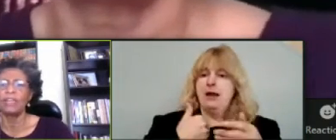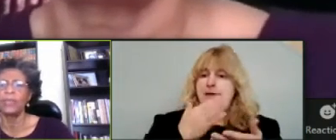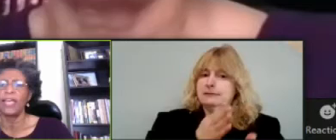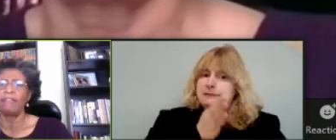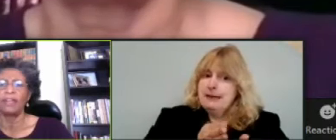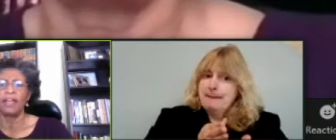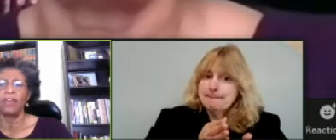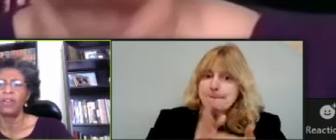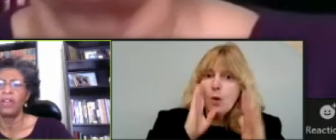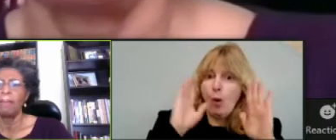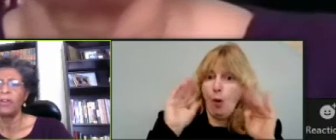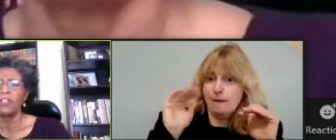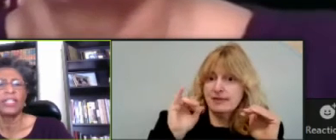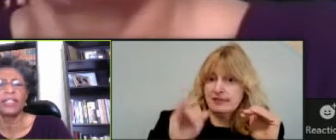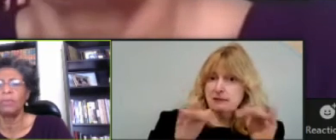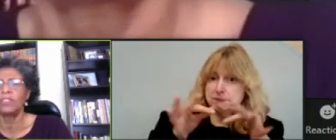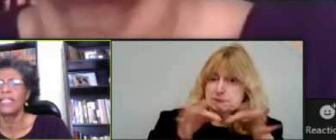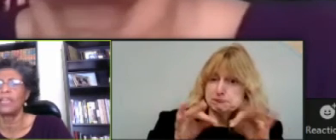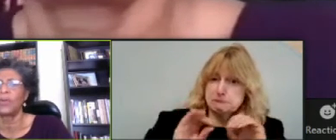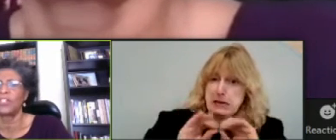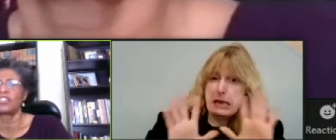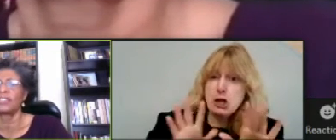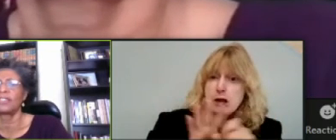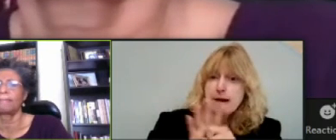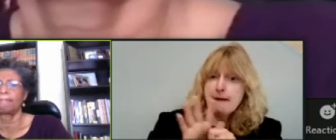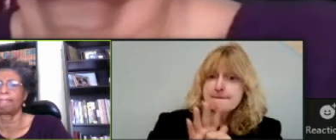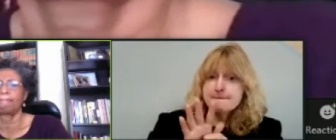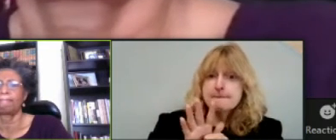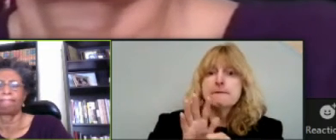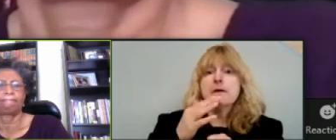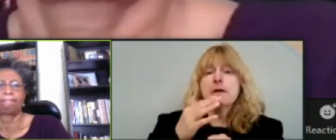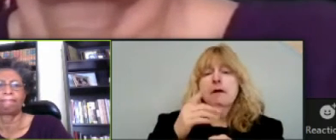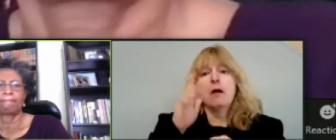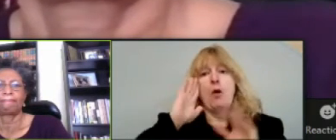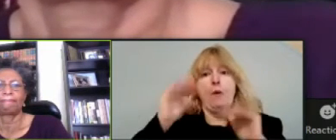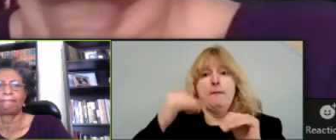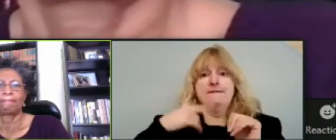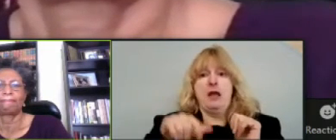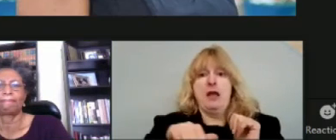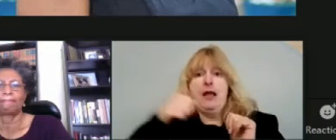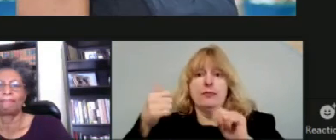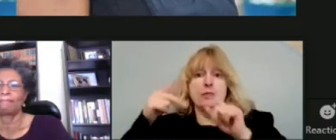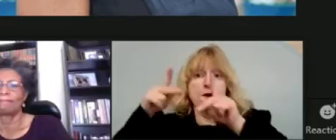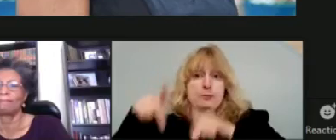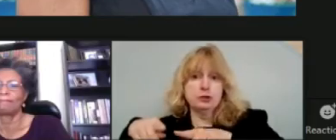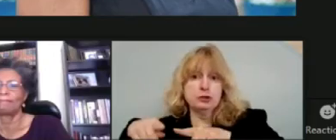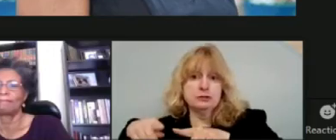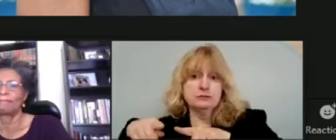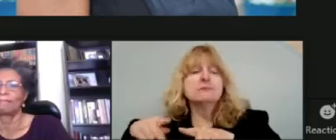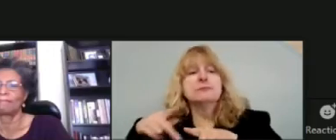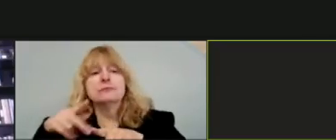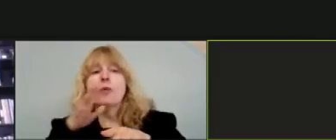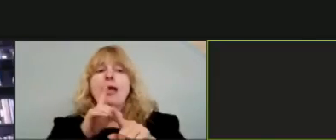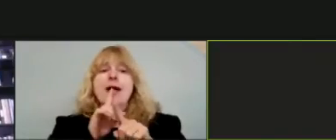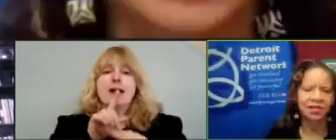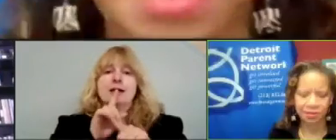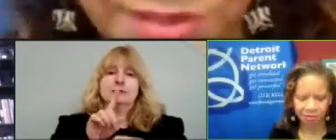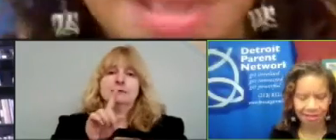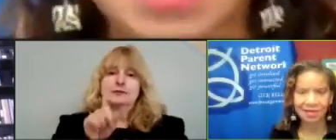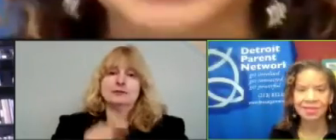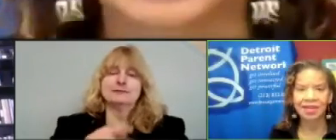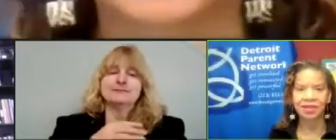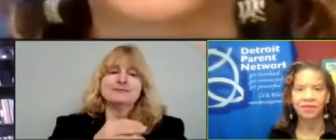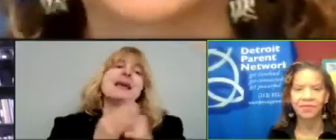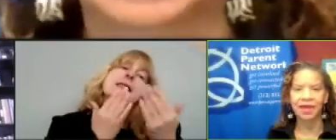And I think we have another person, and then we'll take questions. Yes, thank you so much, Dr.